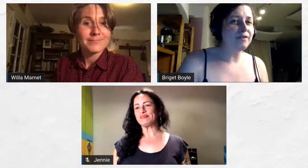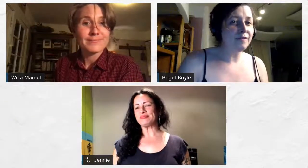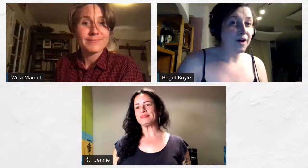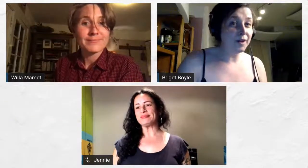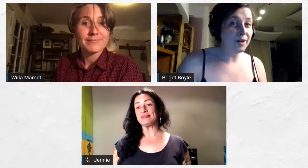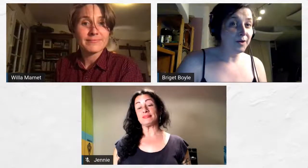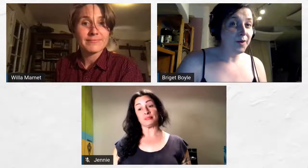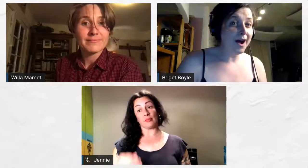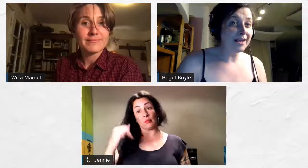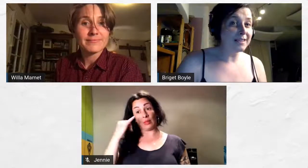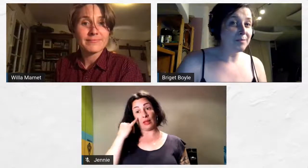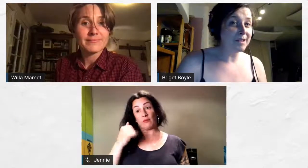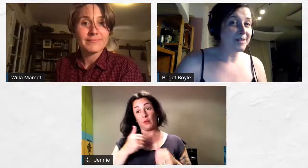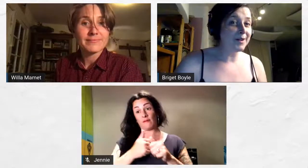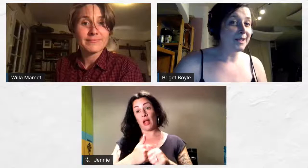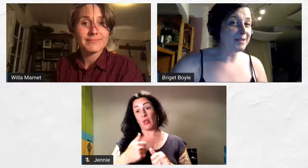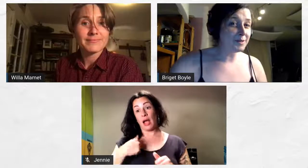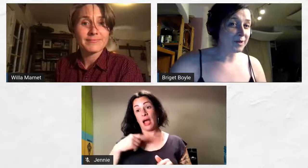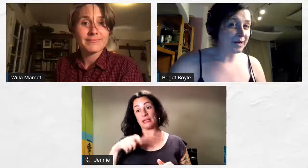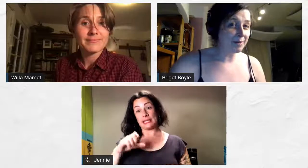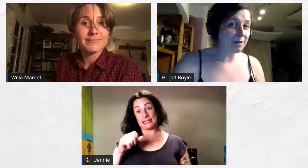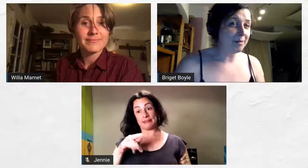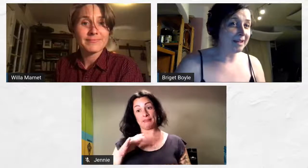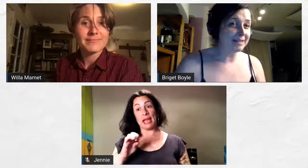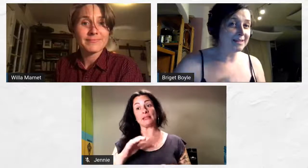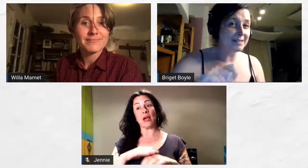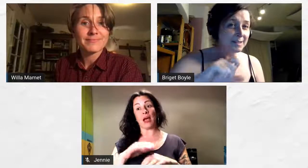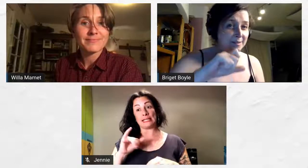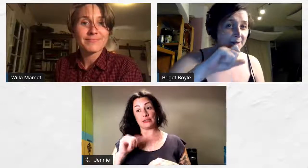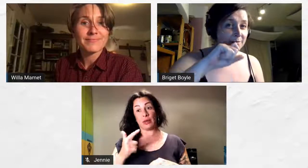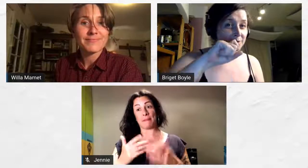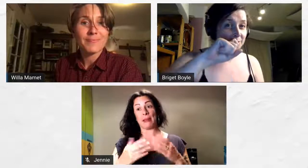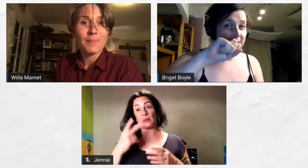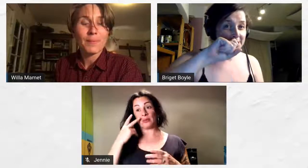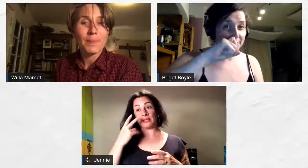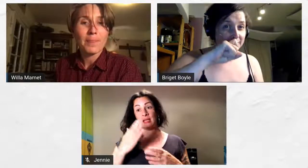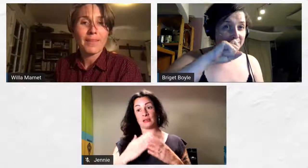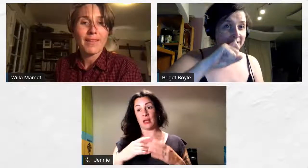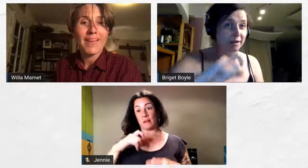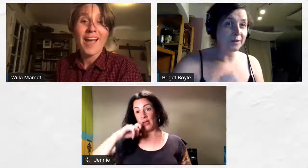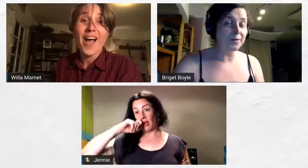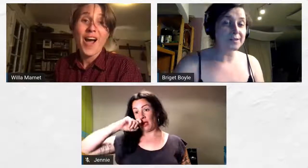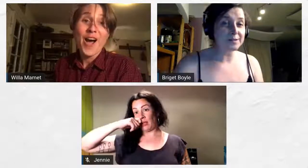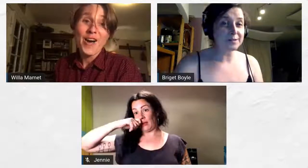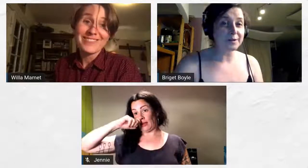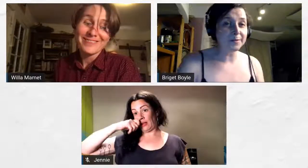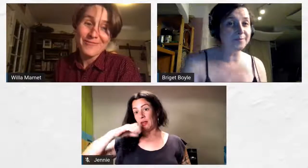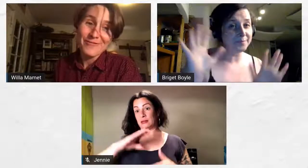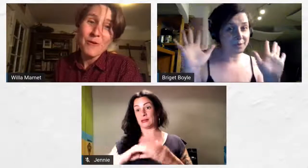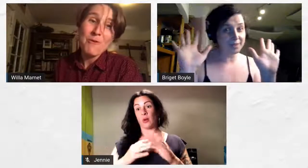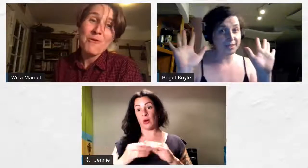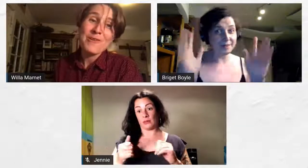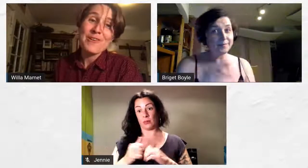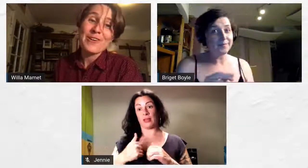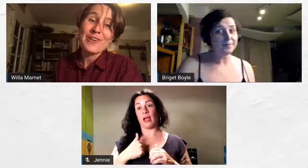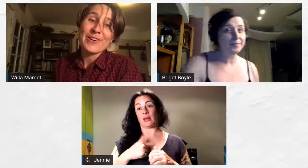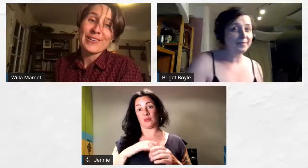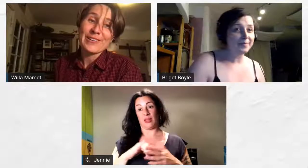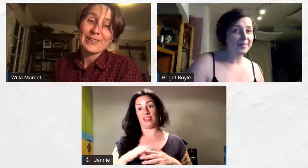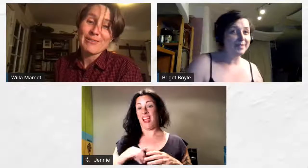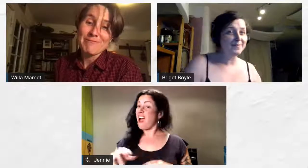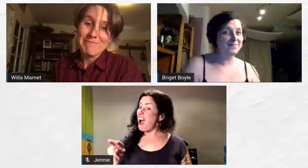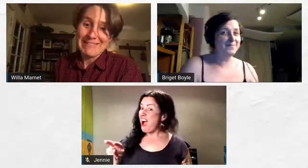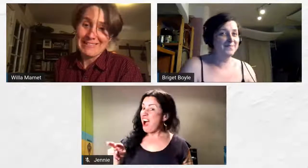If you follow I Need Space on Instagram, you might get to see some stories with us picking our noses. So just saying.